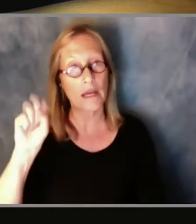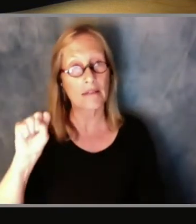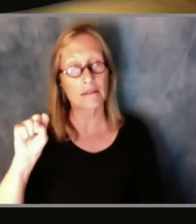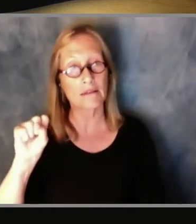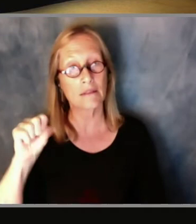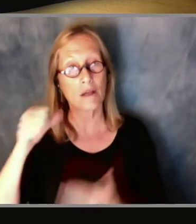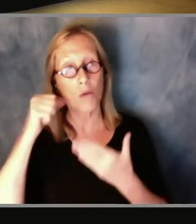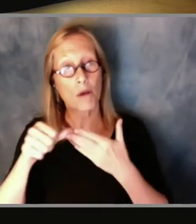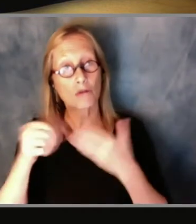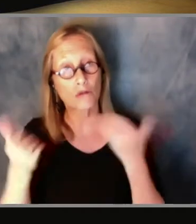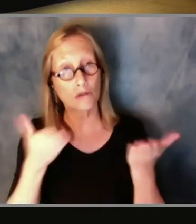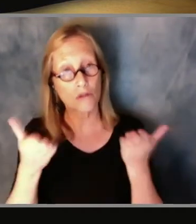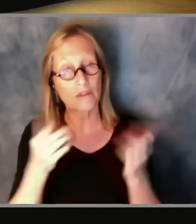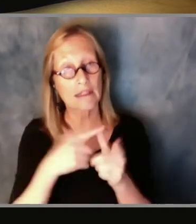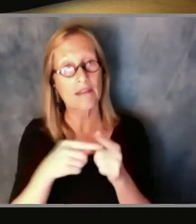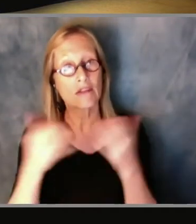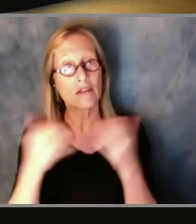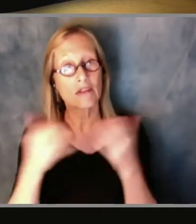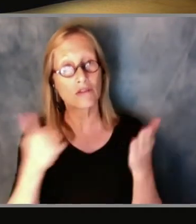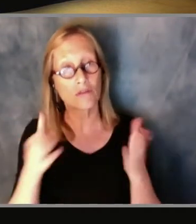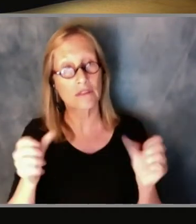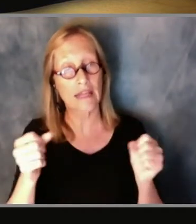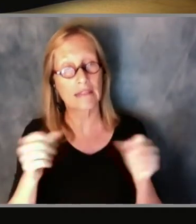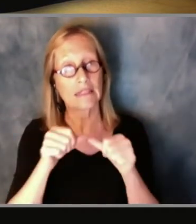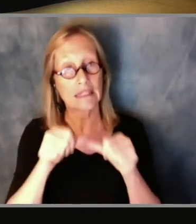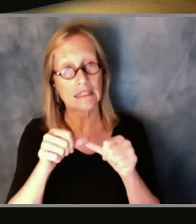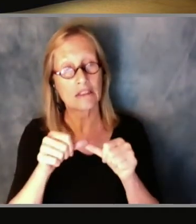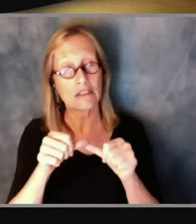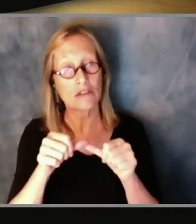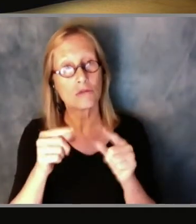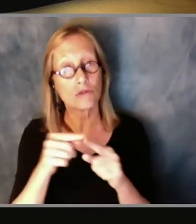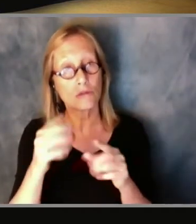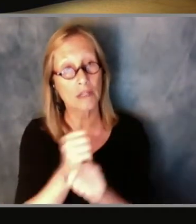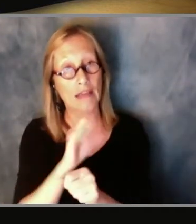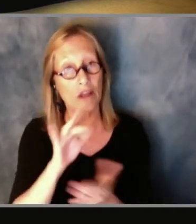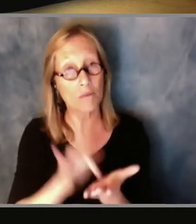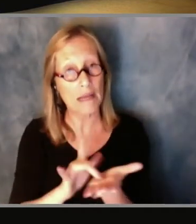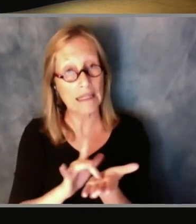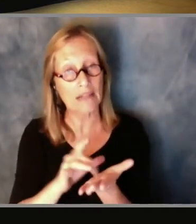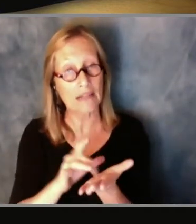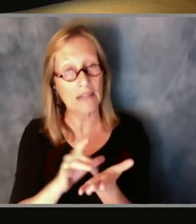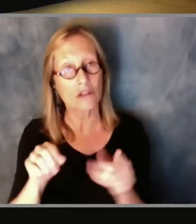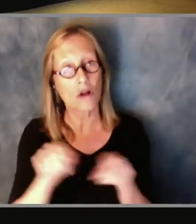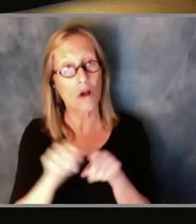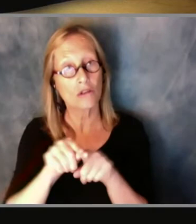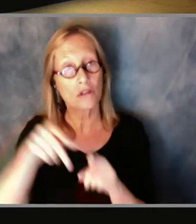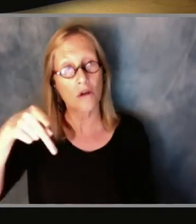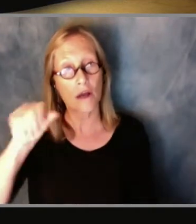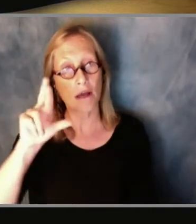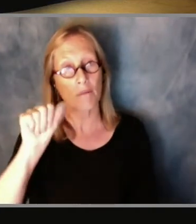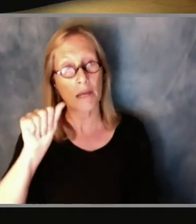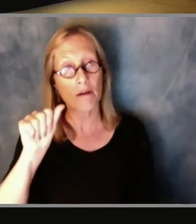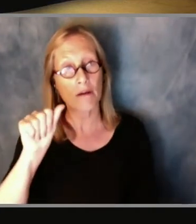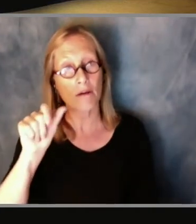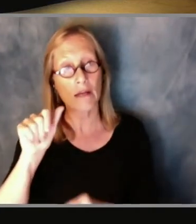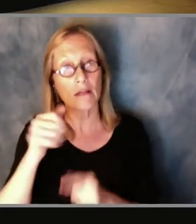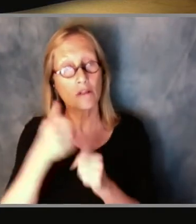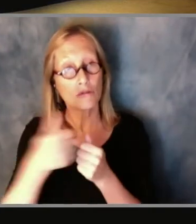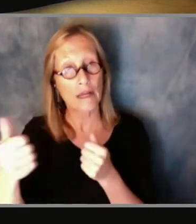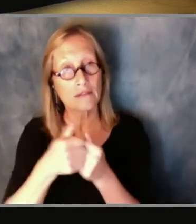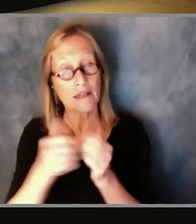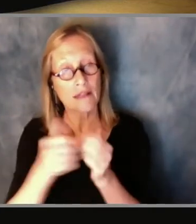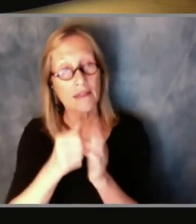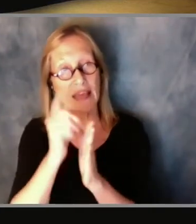citizens continue to receive their medications. Also, the paratransit, that the hours are not